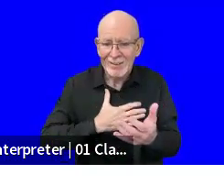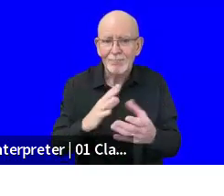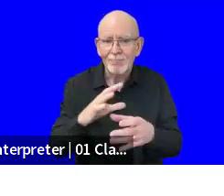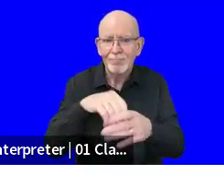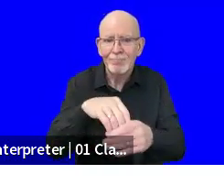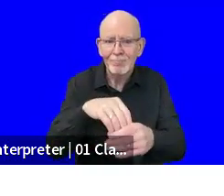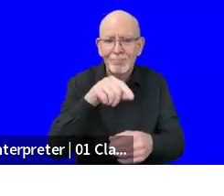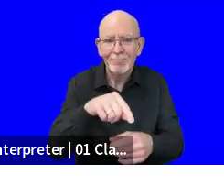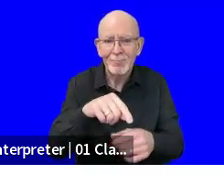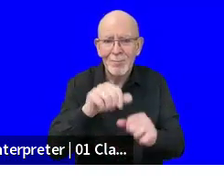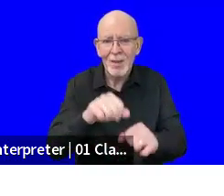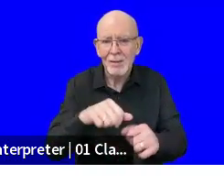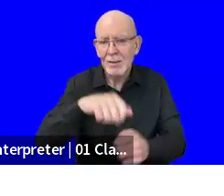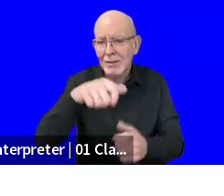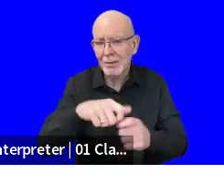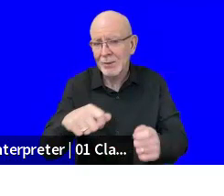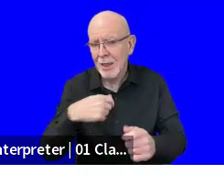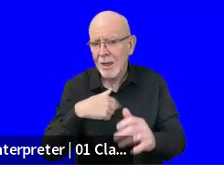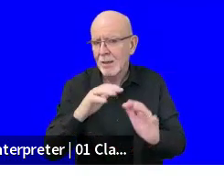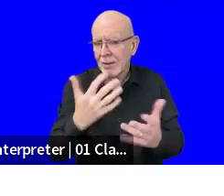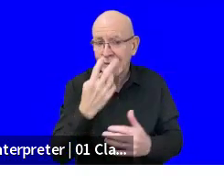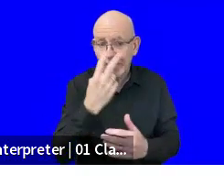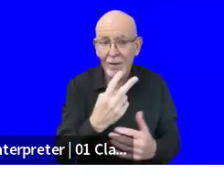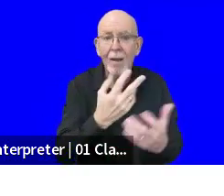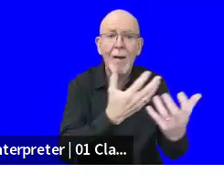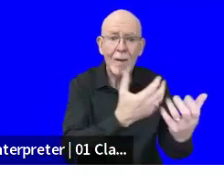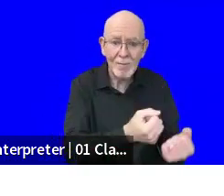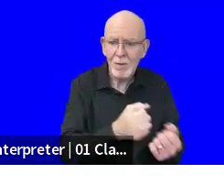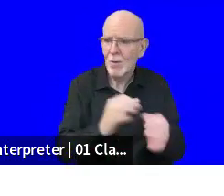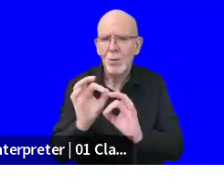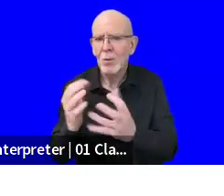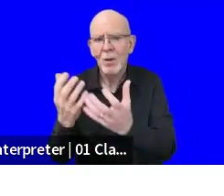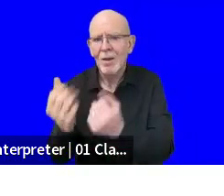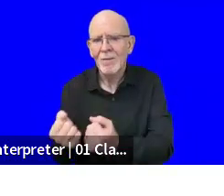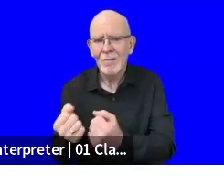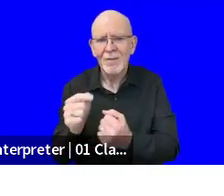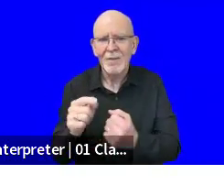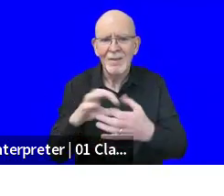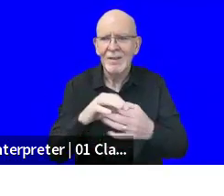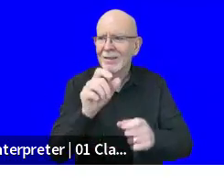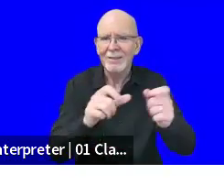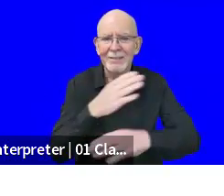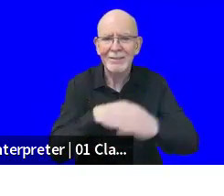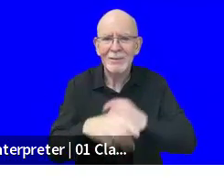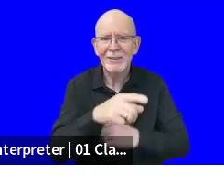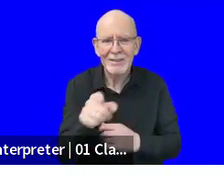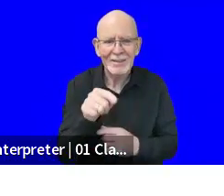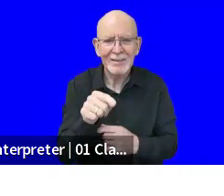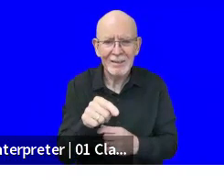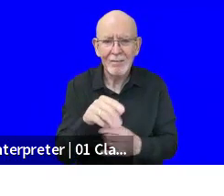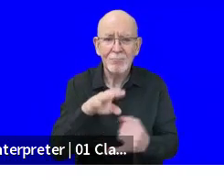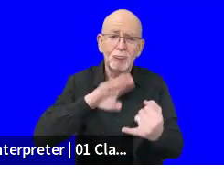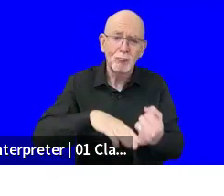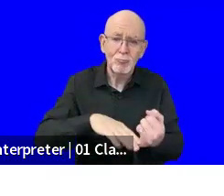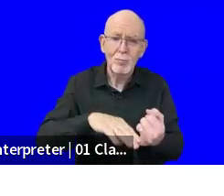the identification of possible areas of intervention. And it's on this final outcome that I would like